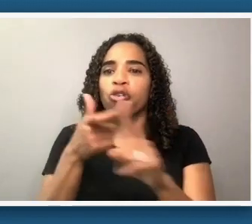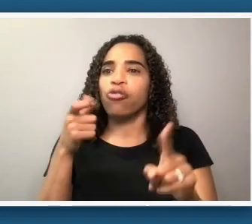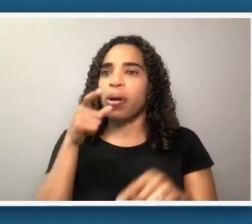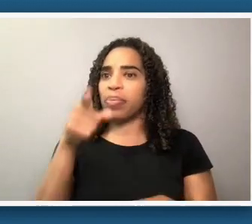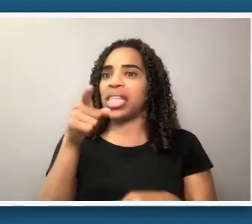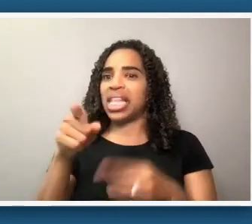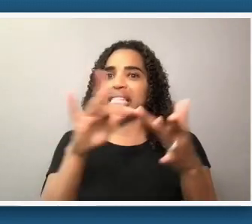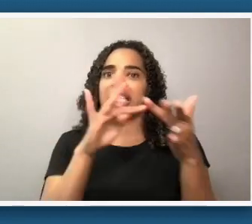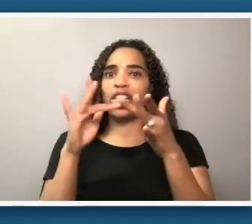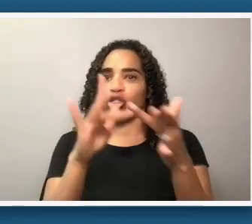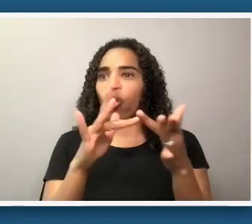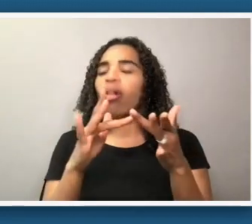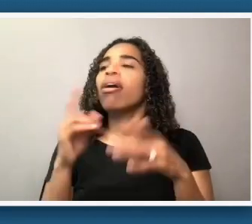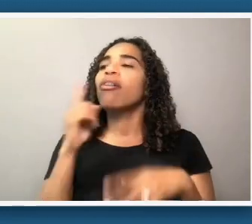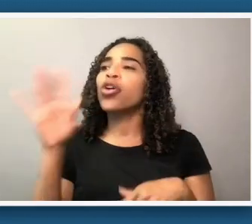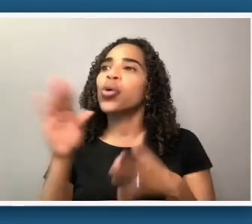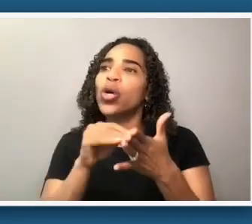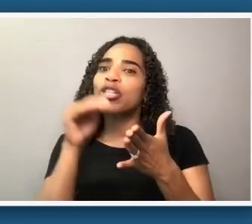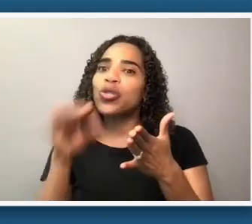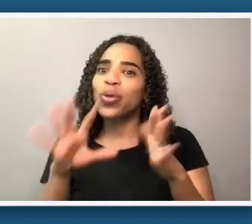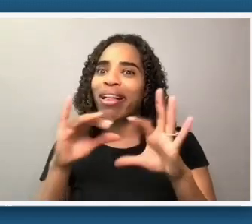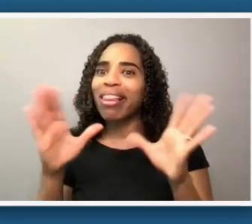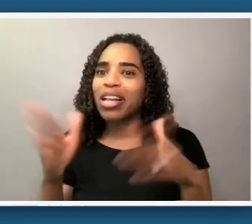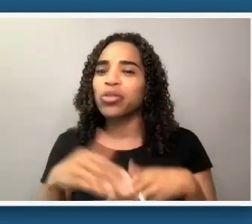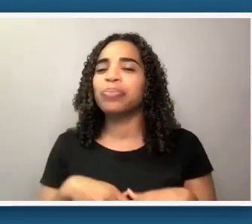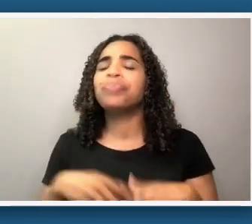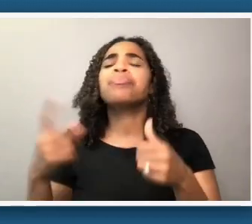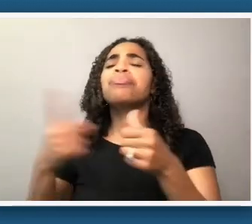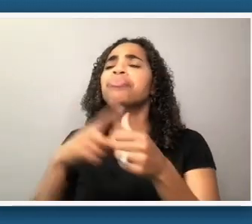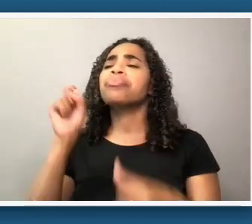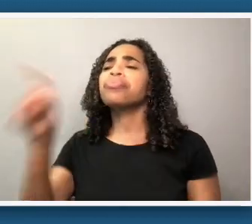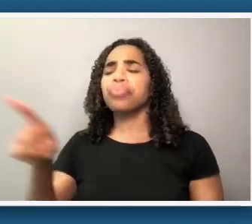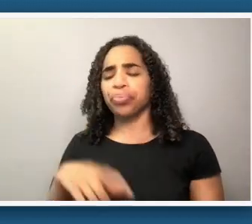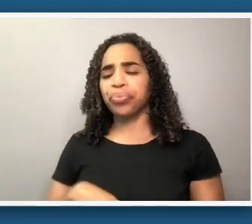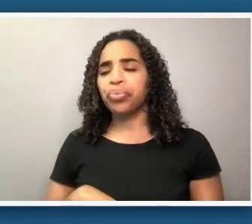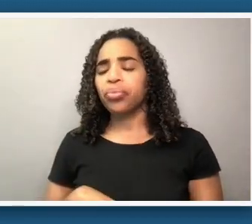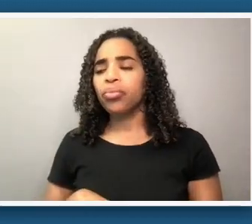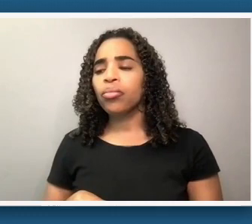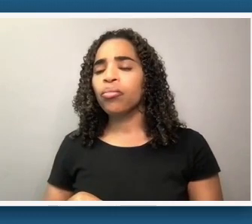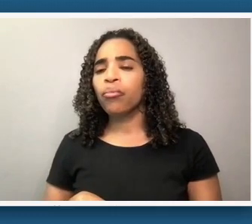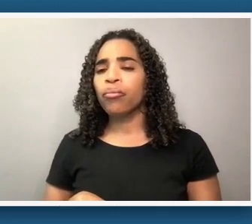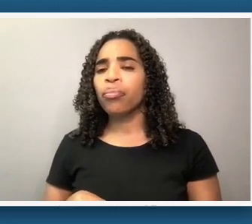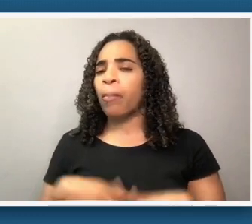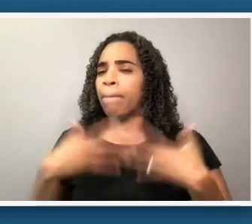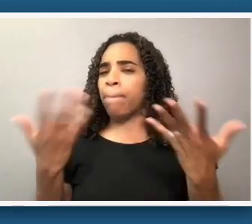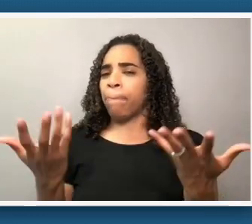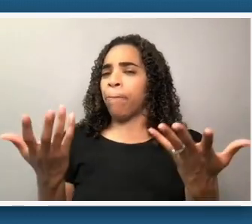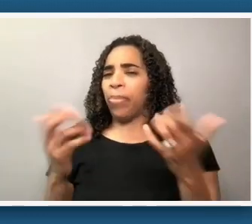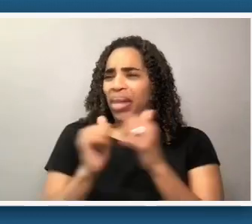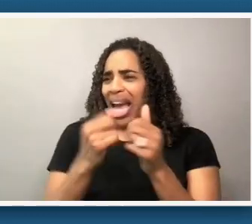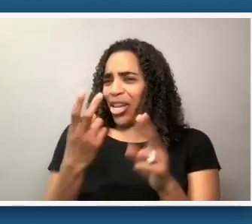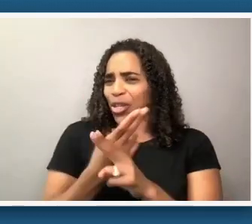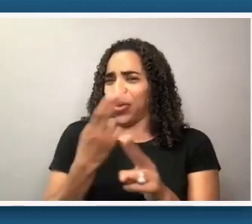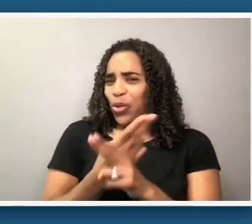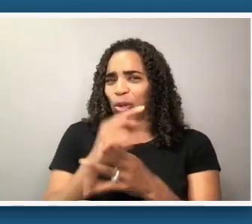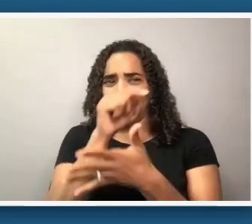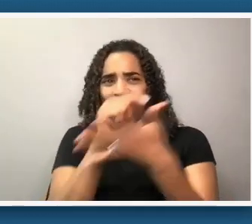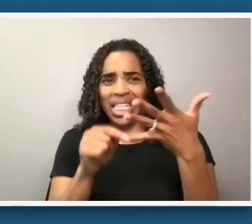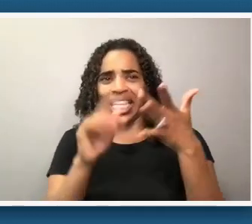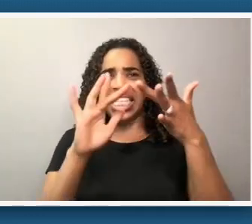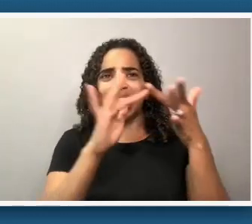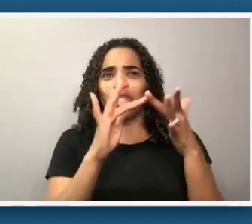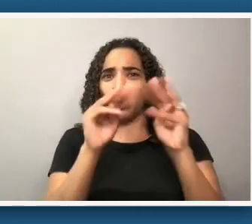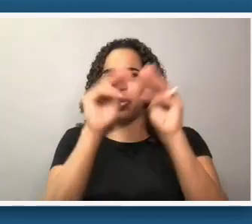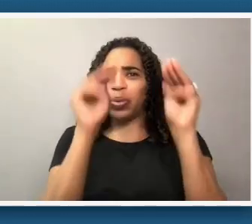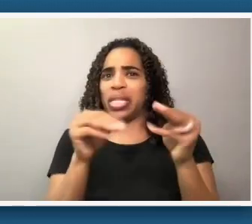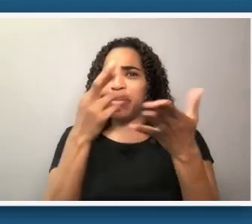your students for years. So the first question I would love to ask you is, how do you use those digital museum resources with